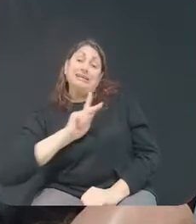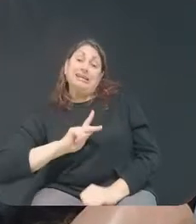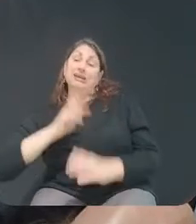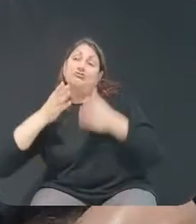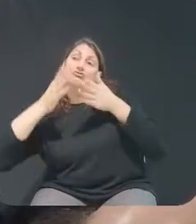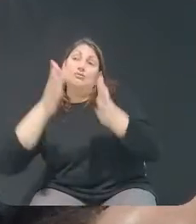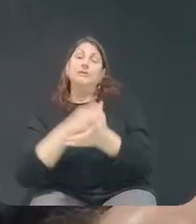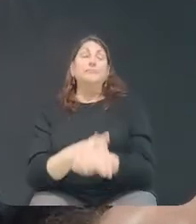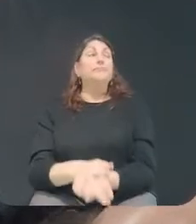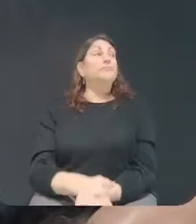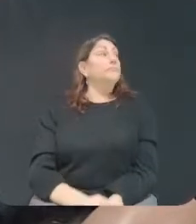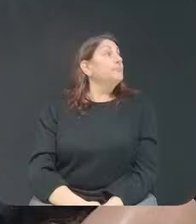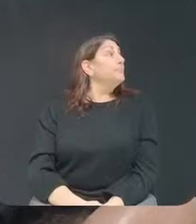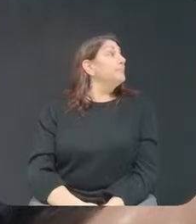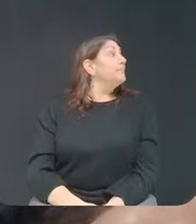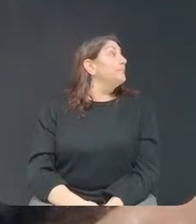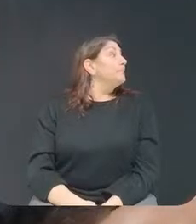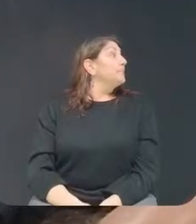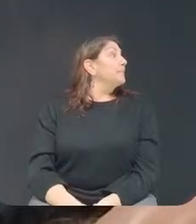Oops.